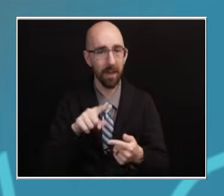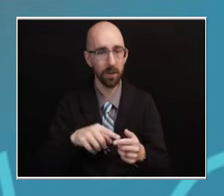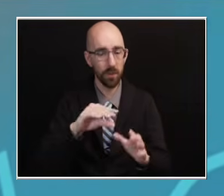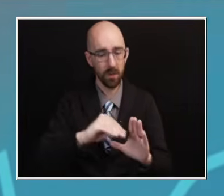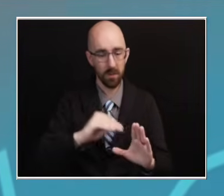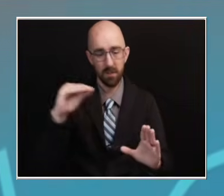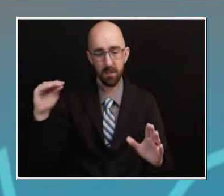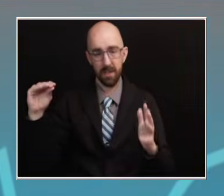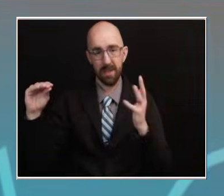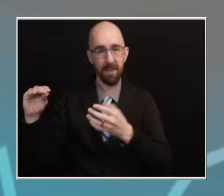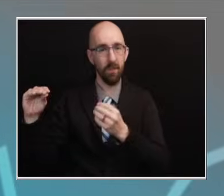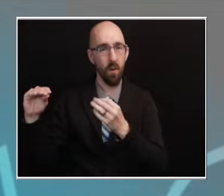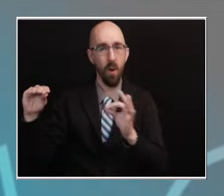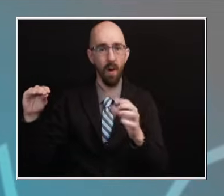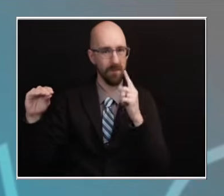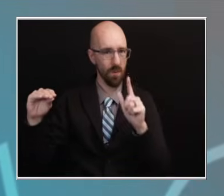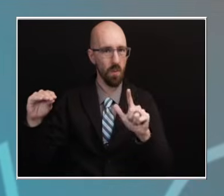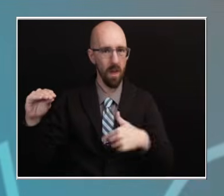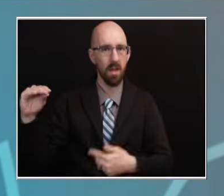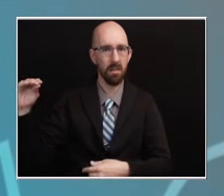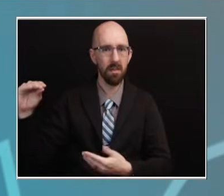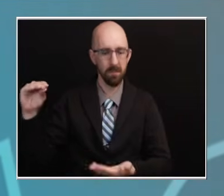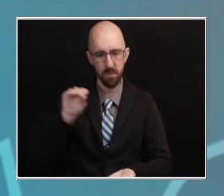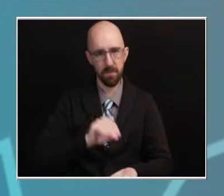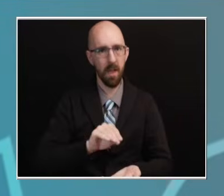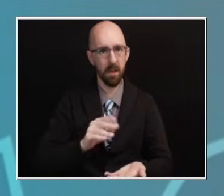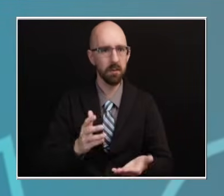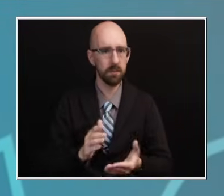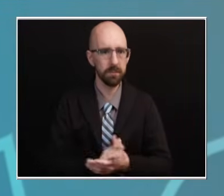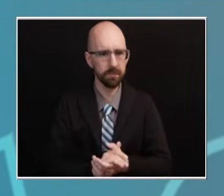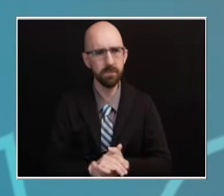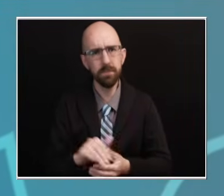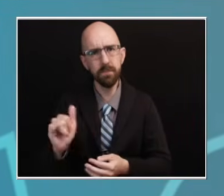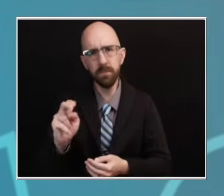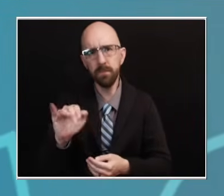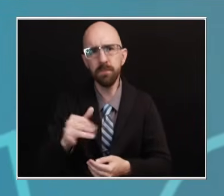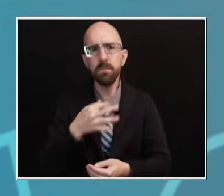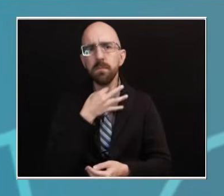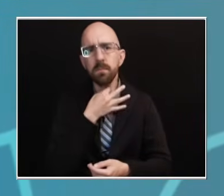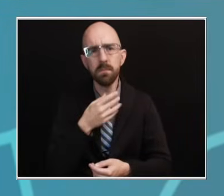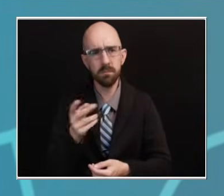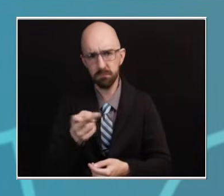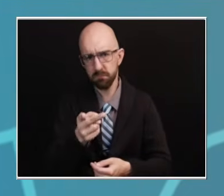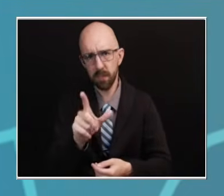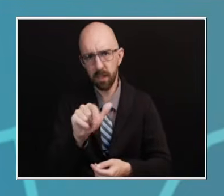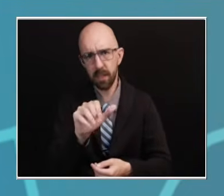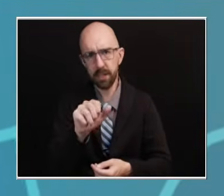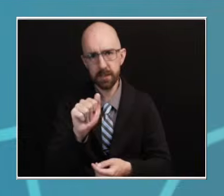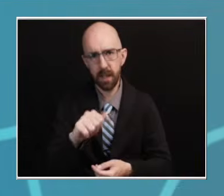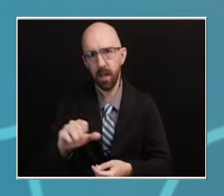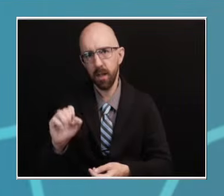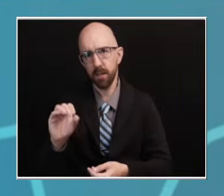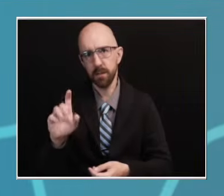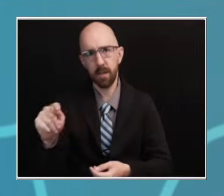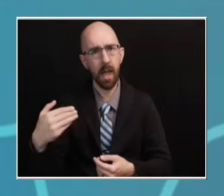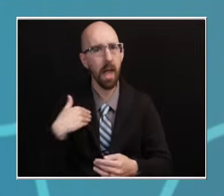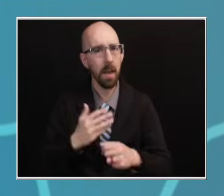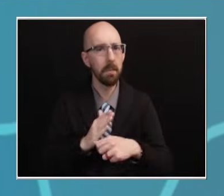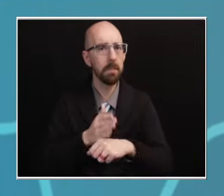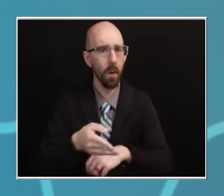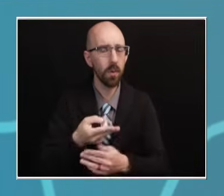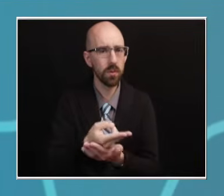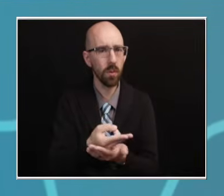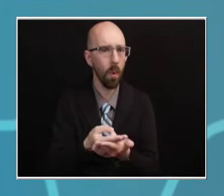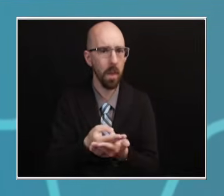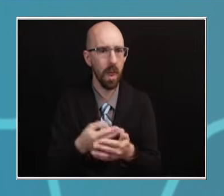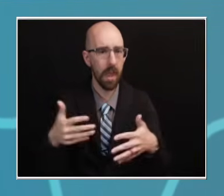time. All right. Jenny wants to know if Lisa or Scott had any post-coma anxiety about Scott getting back to